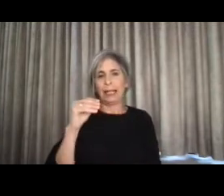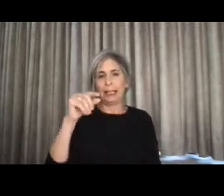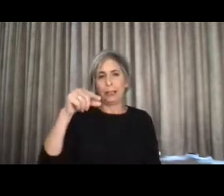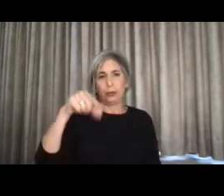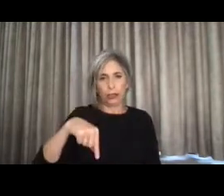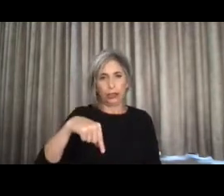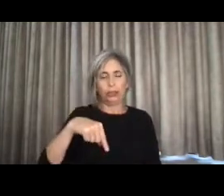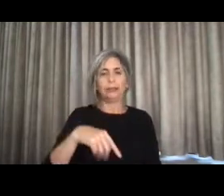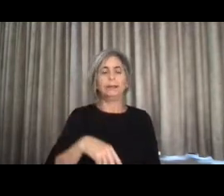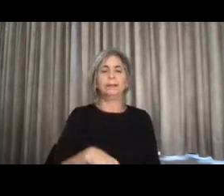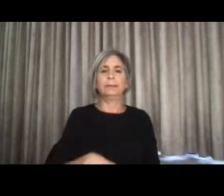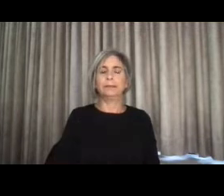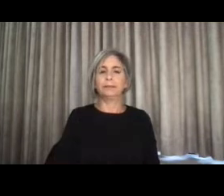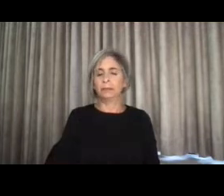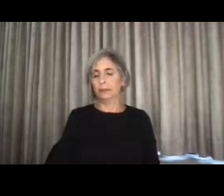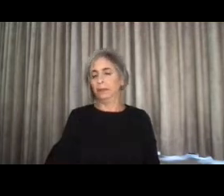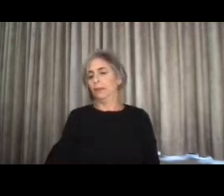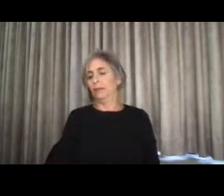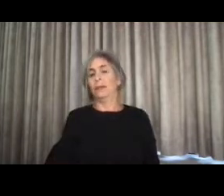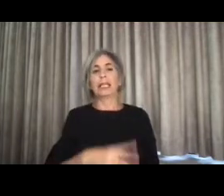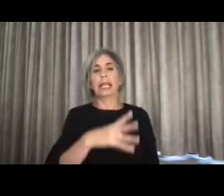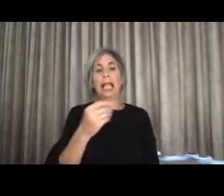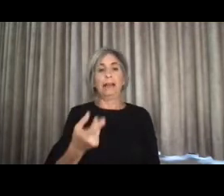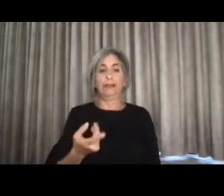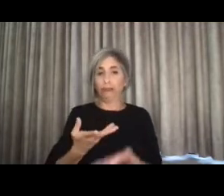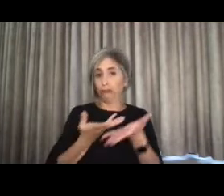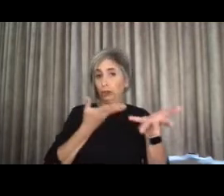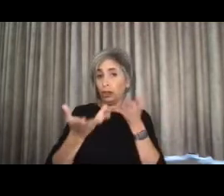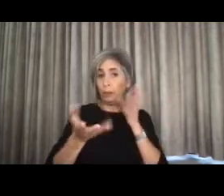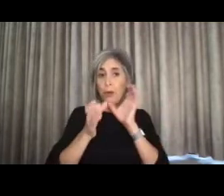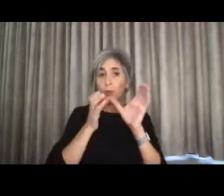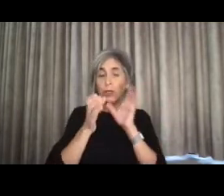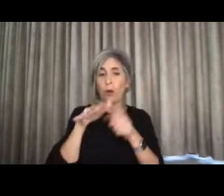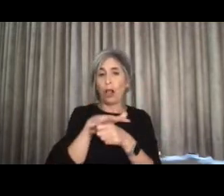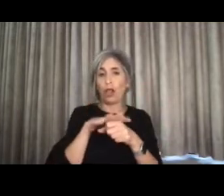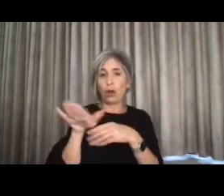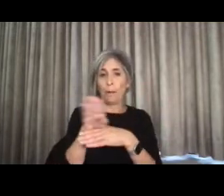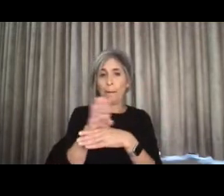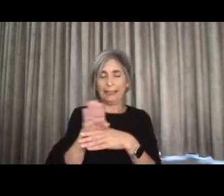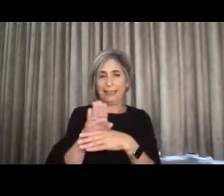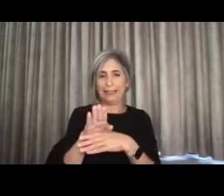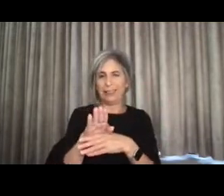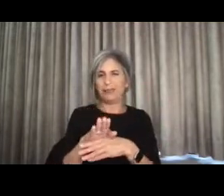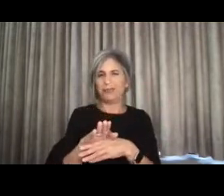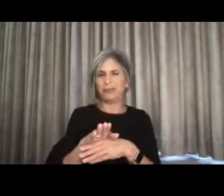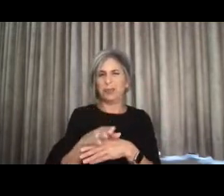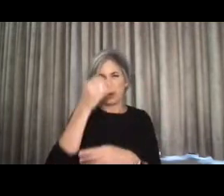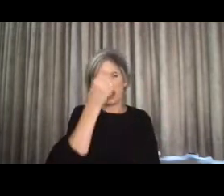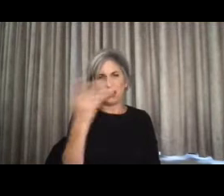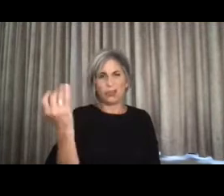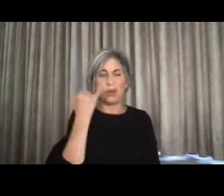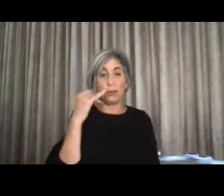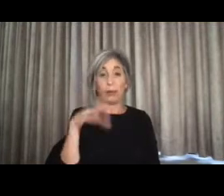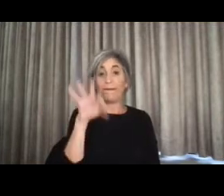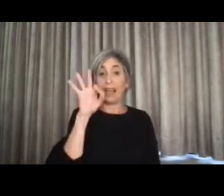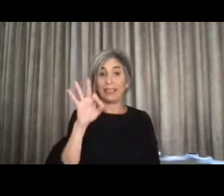we go through talking to our local businesses here in town and updating our this year's hurricane